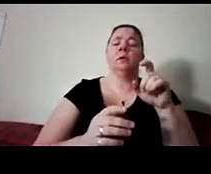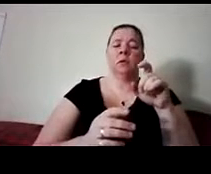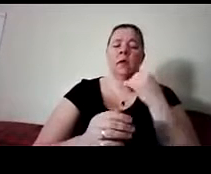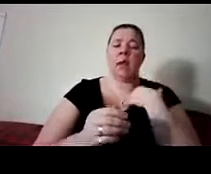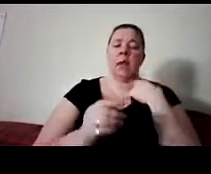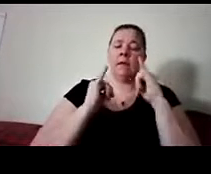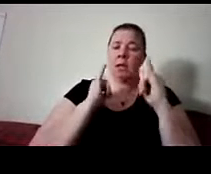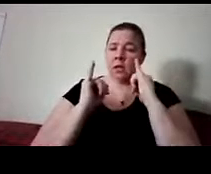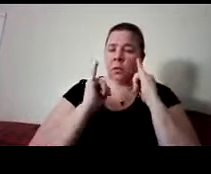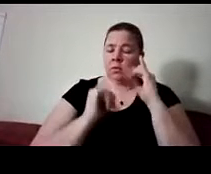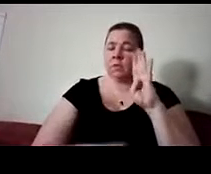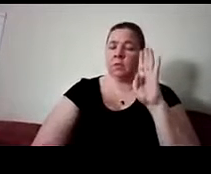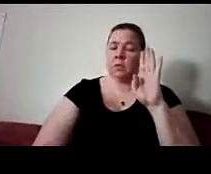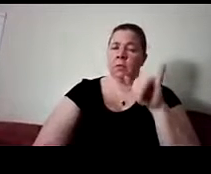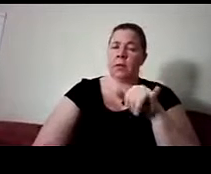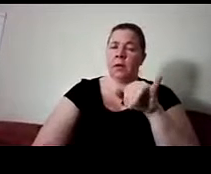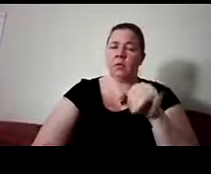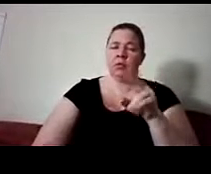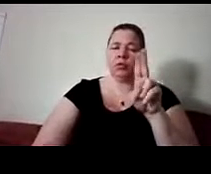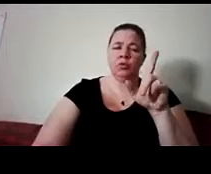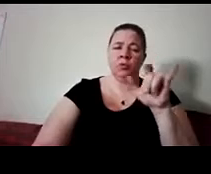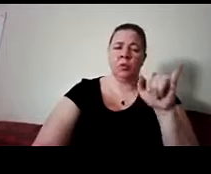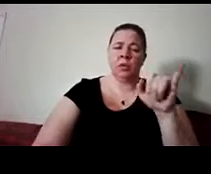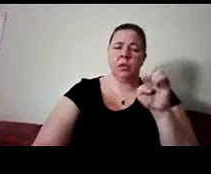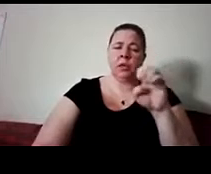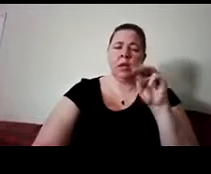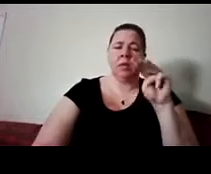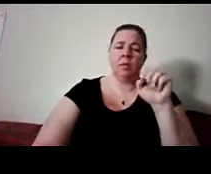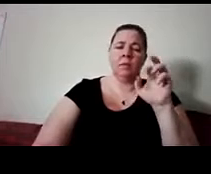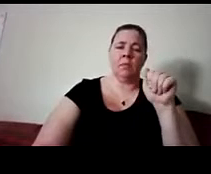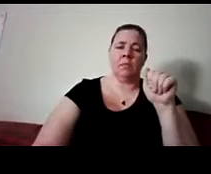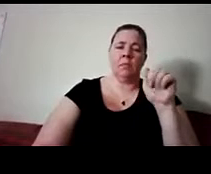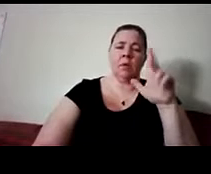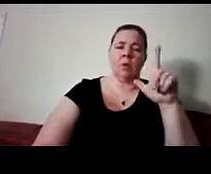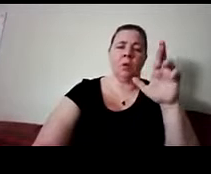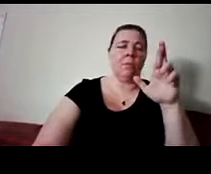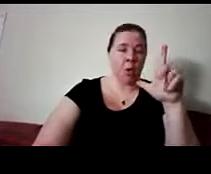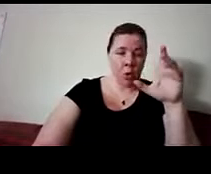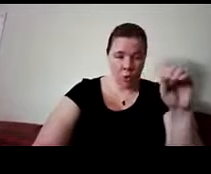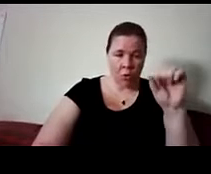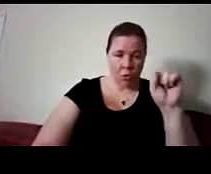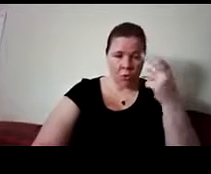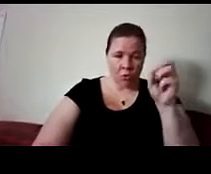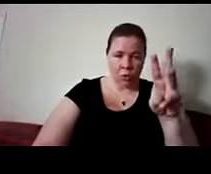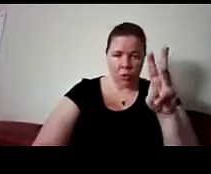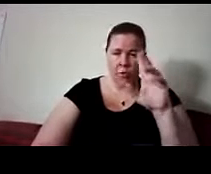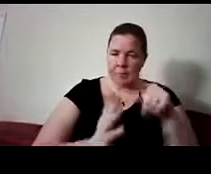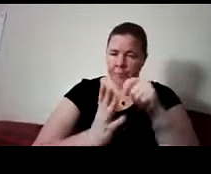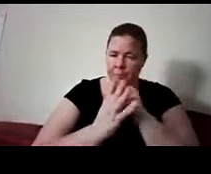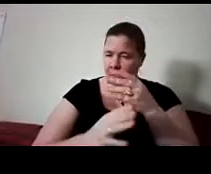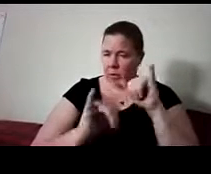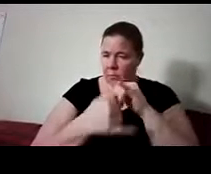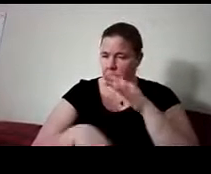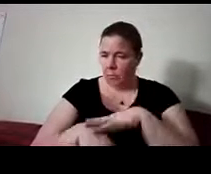interviews by the Julie and Marlo show. And one of those videos is how can Onpassive